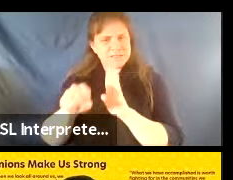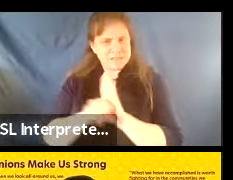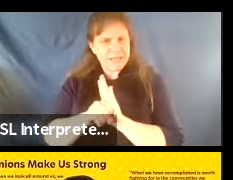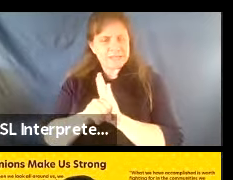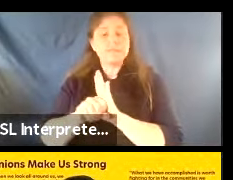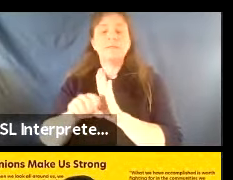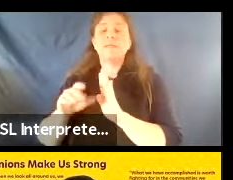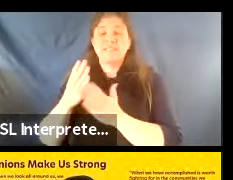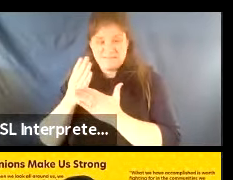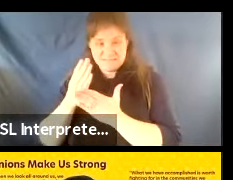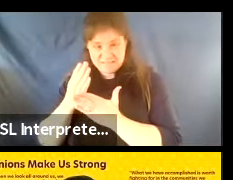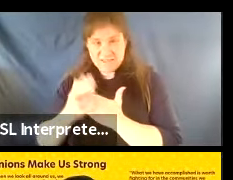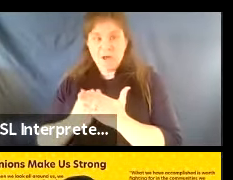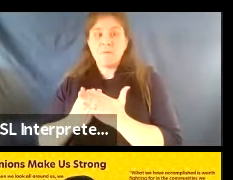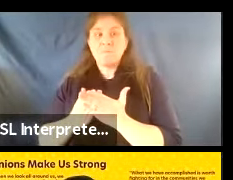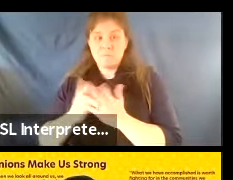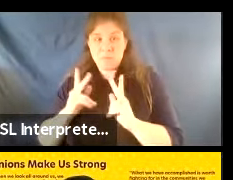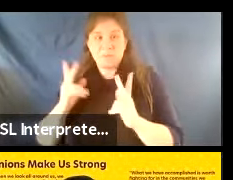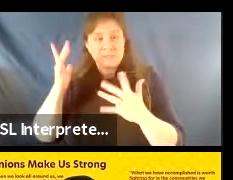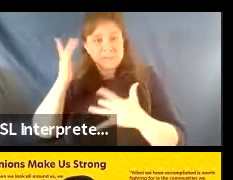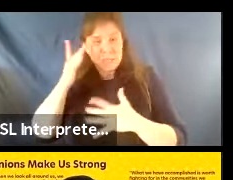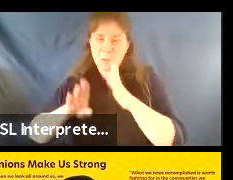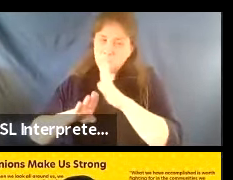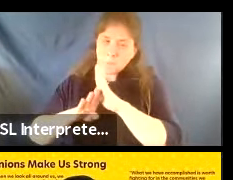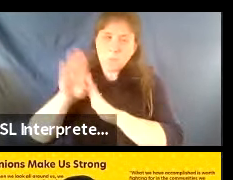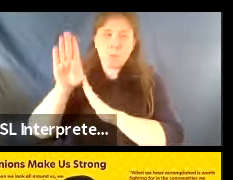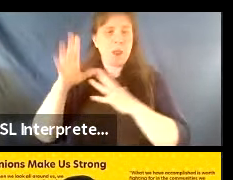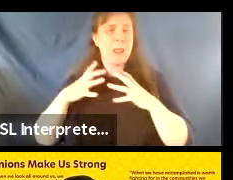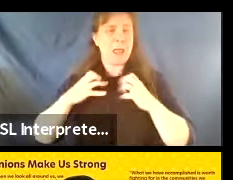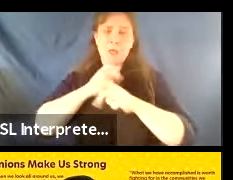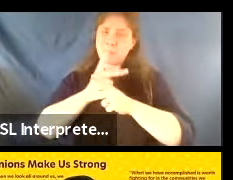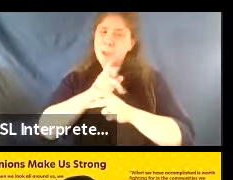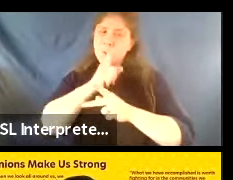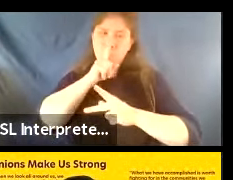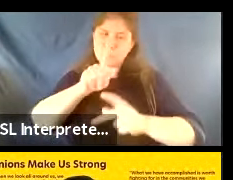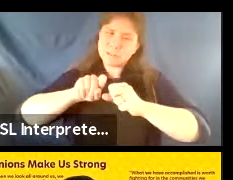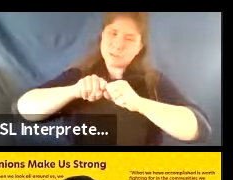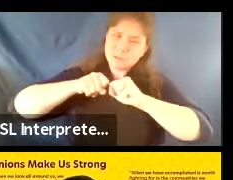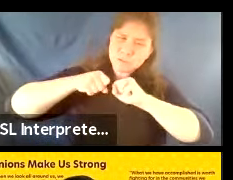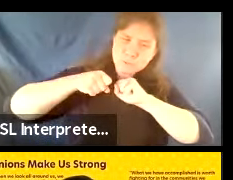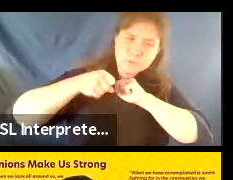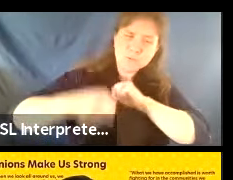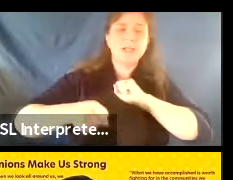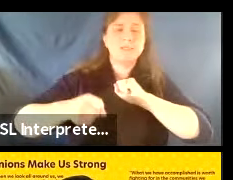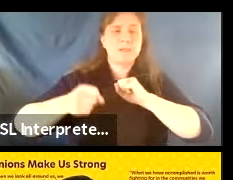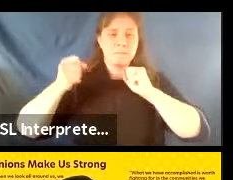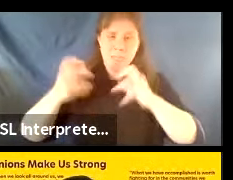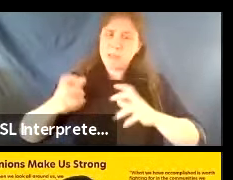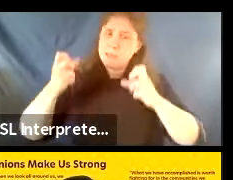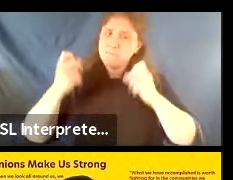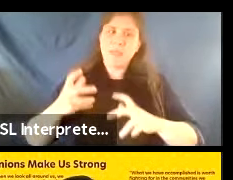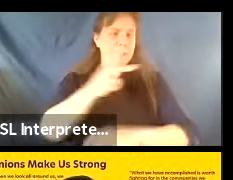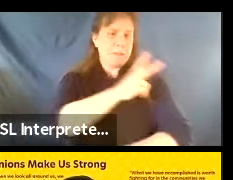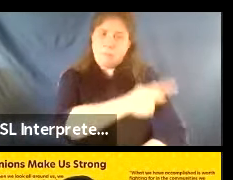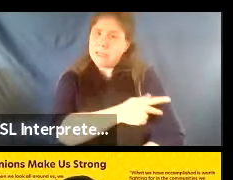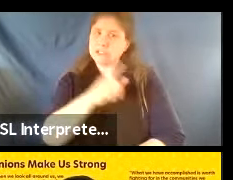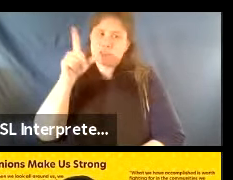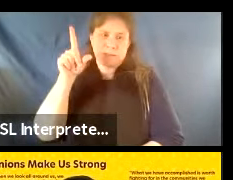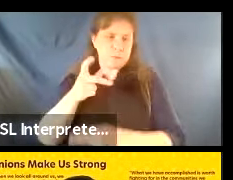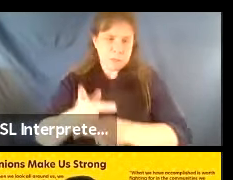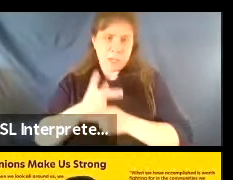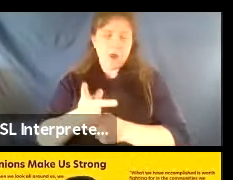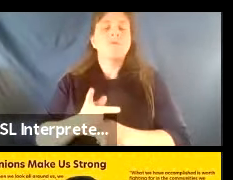healthcare was really stretched to contingent levels of care. Thankfully, I think we did, again, collectively as a state and a healthcare and a general community, we were